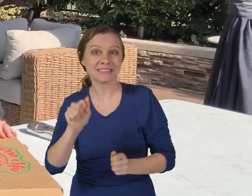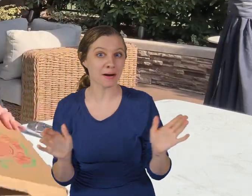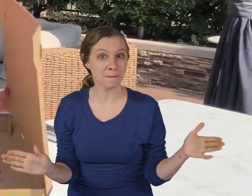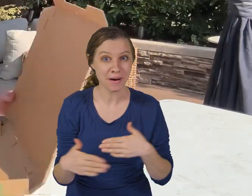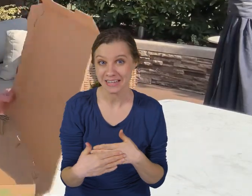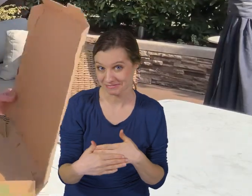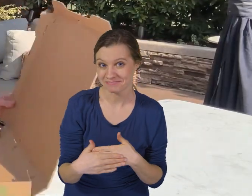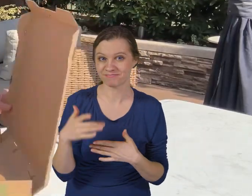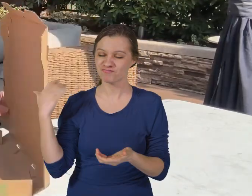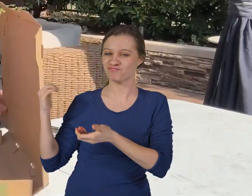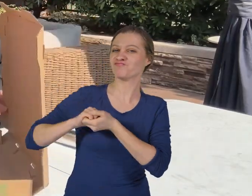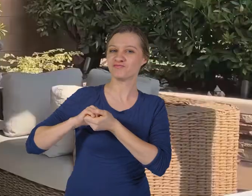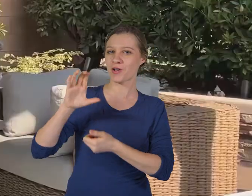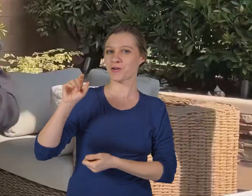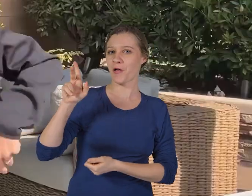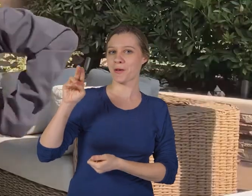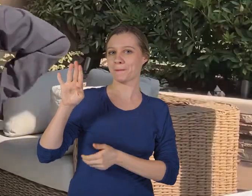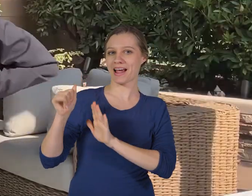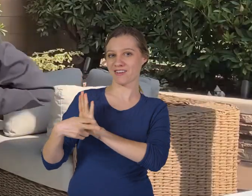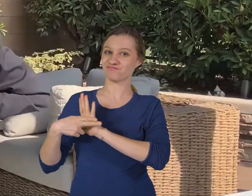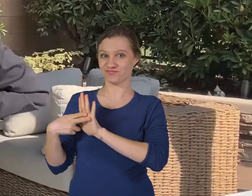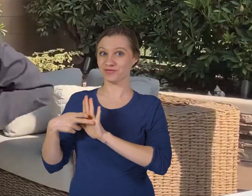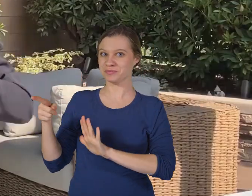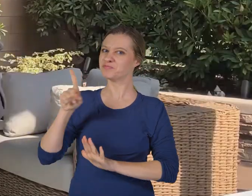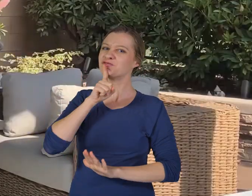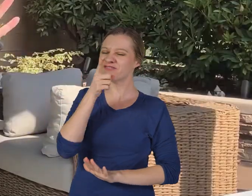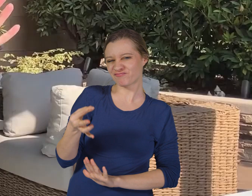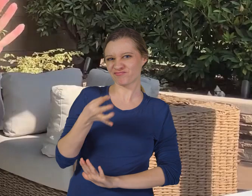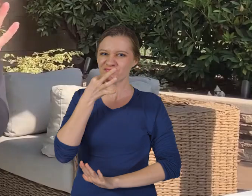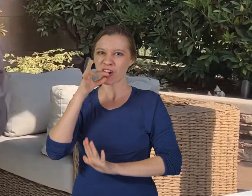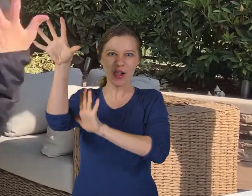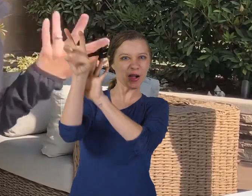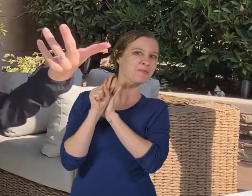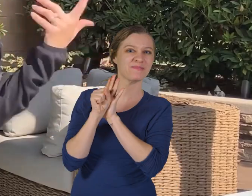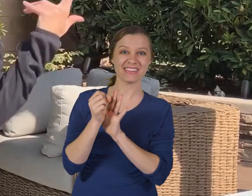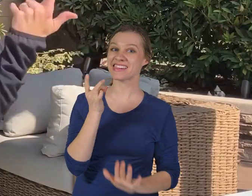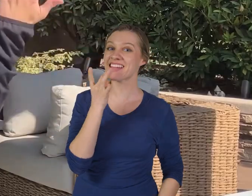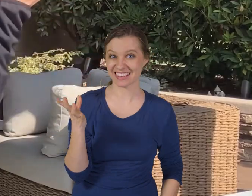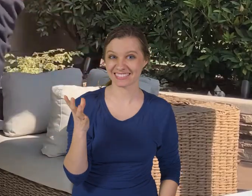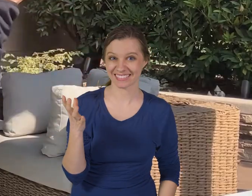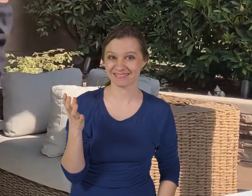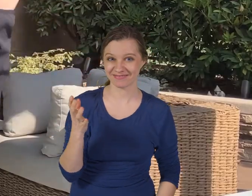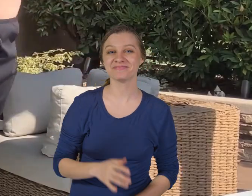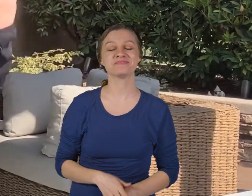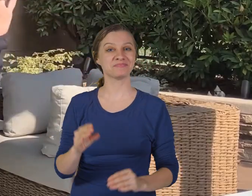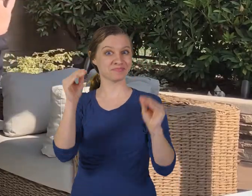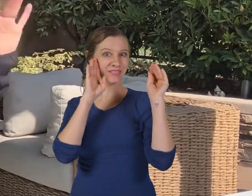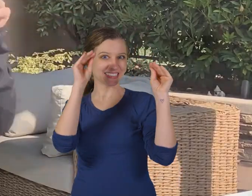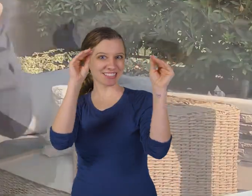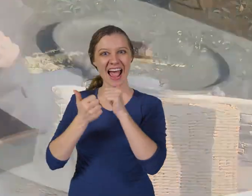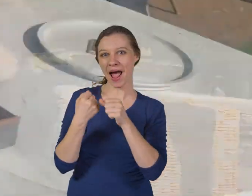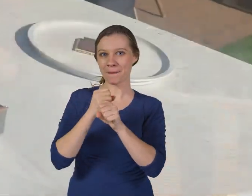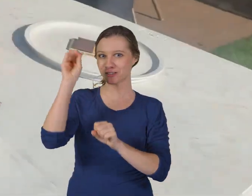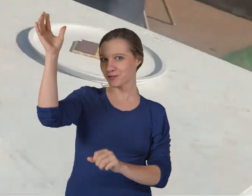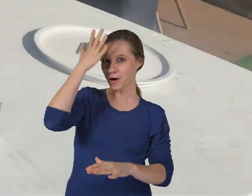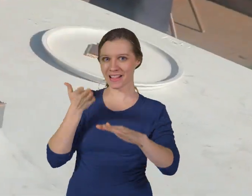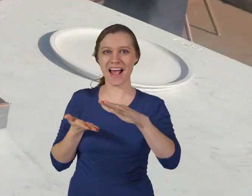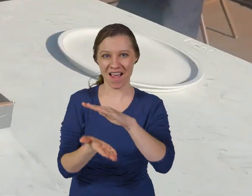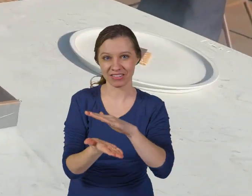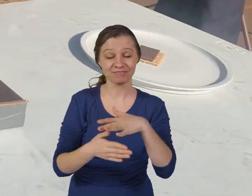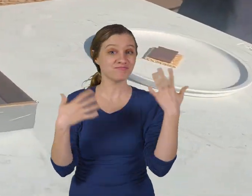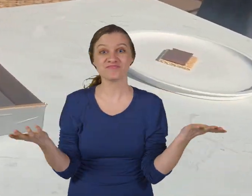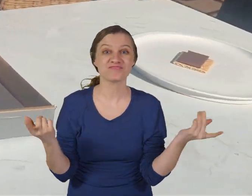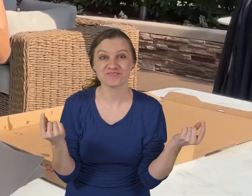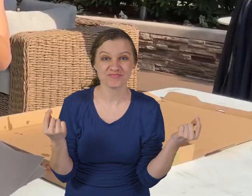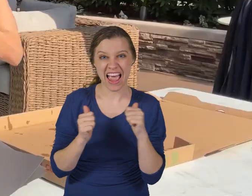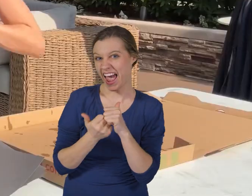sun with a pizza box? I partnered with Colombia, who just so happened to be experts in harnessing the power of light, to teach you how to make